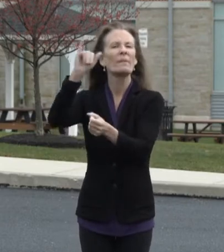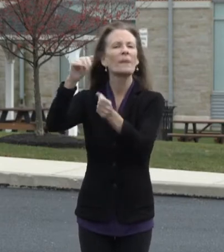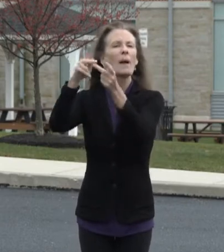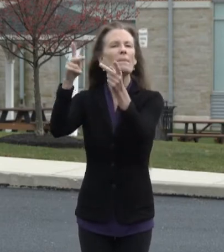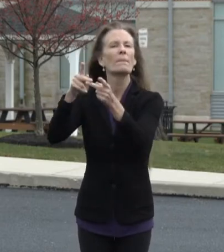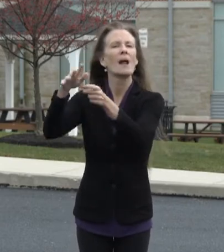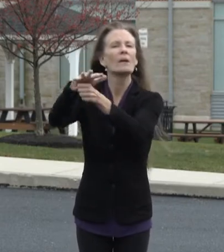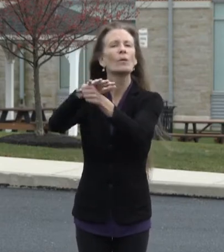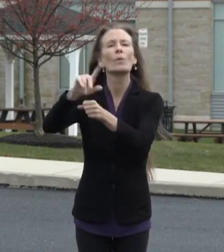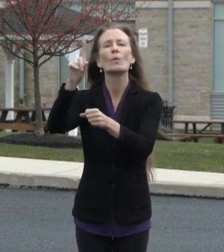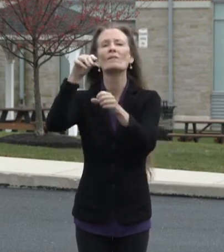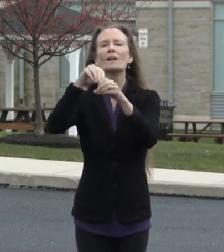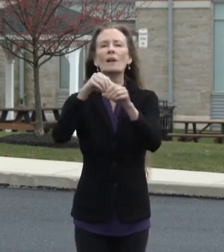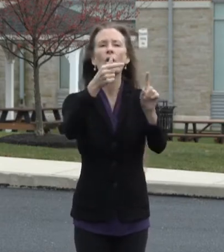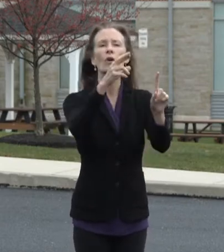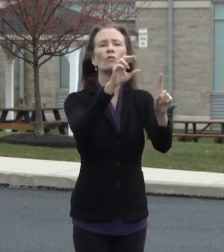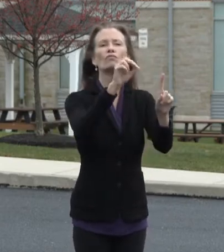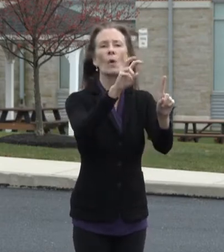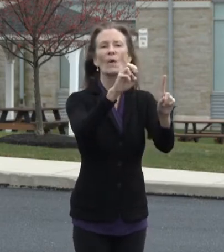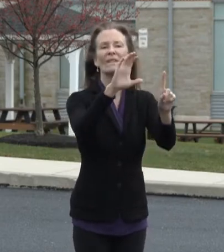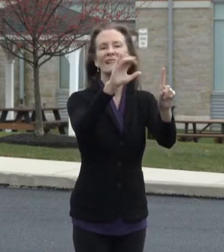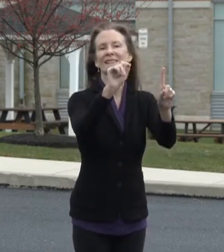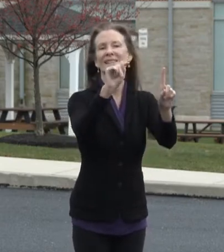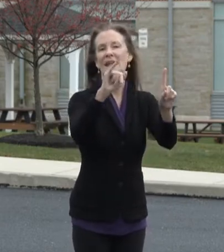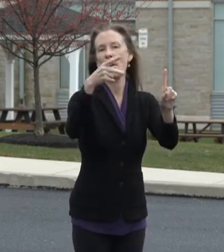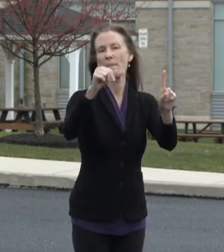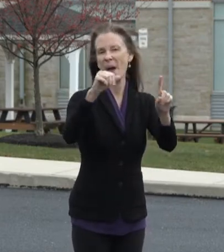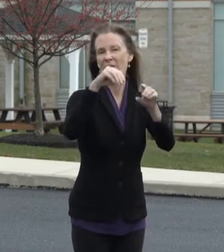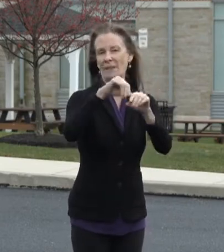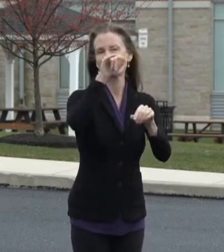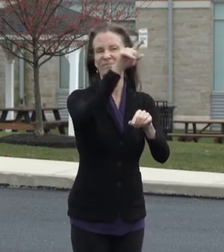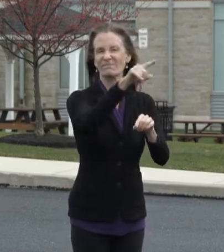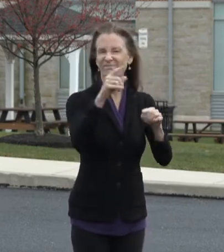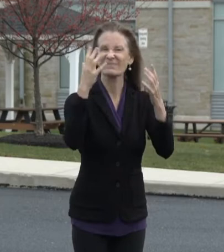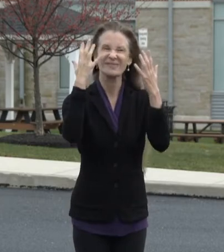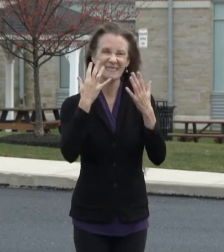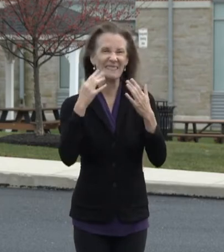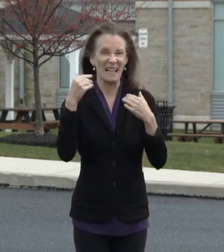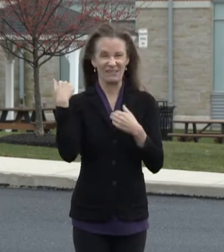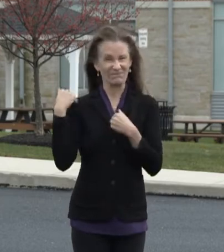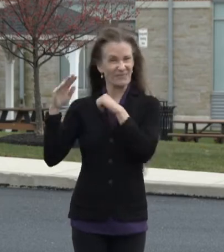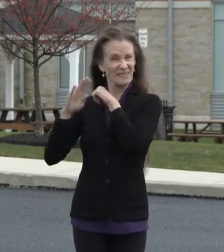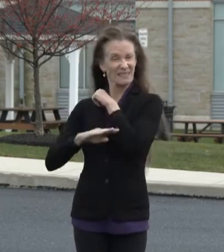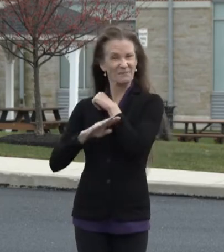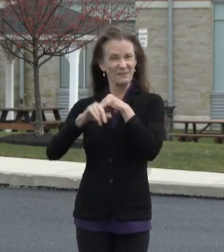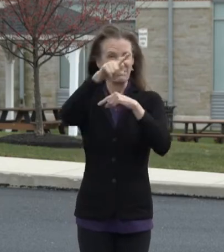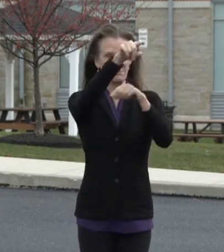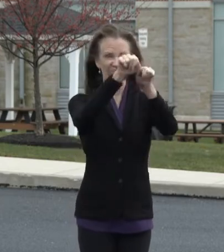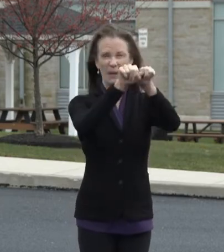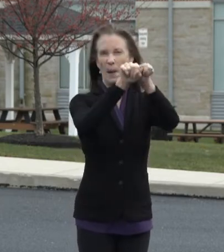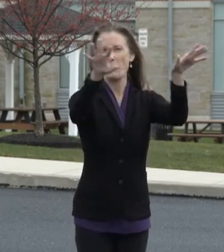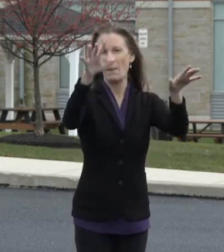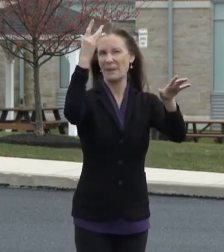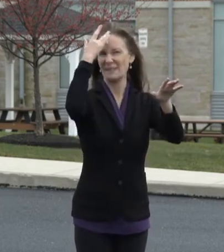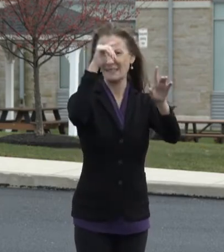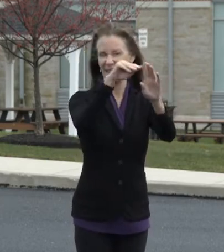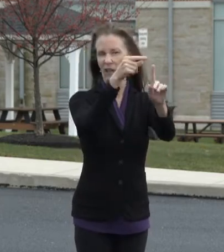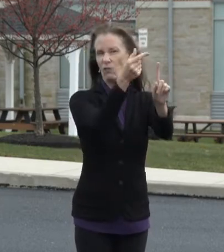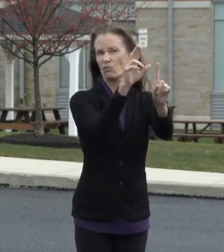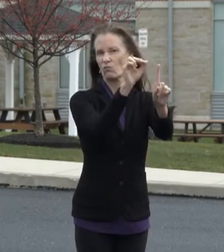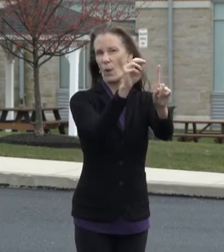Pennsylvania, had the sad experience of an outbreak in early September. Like many facilities in the